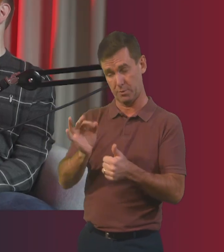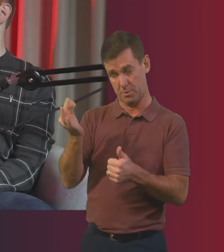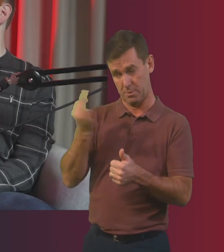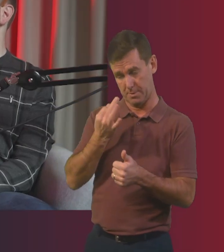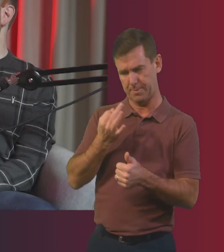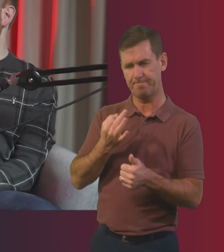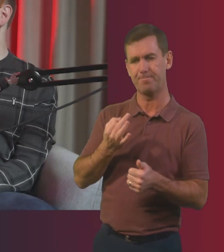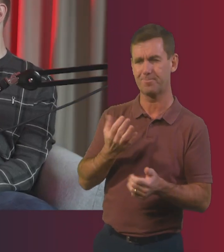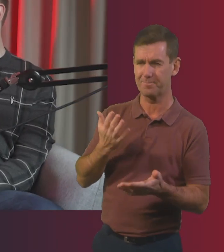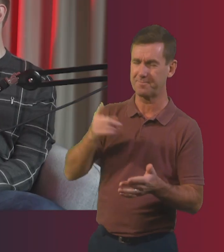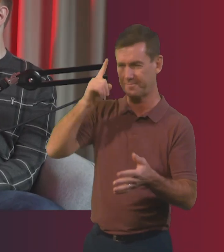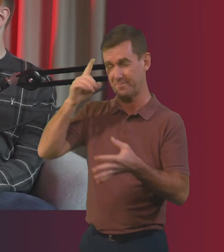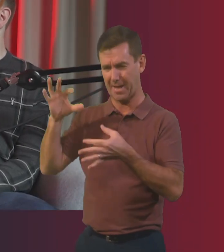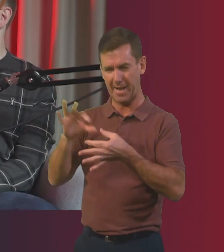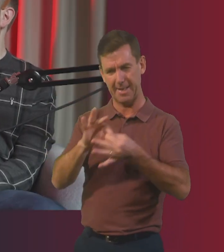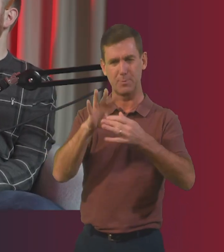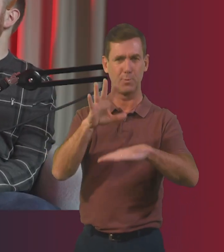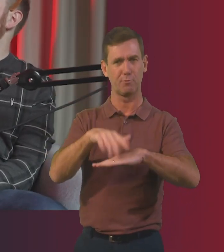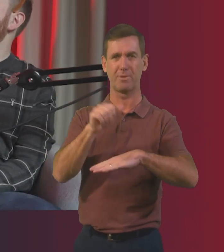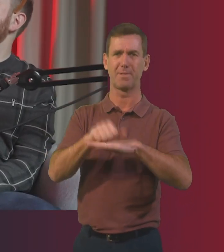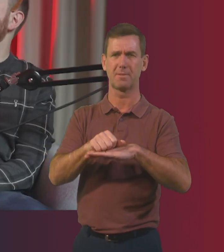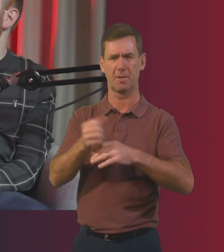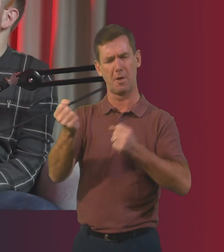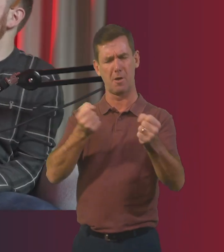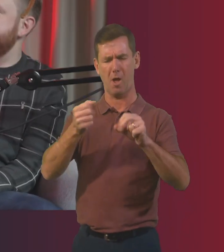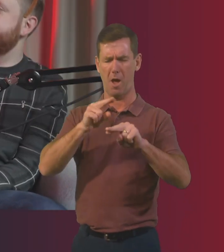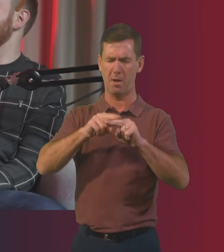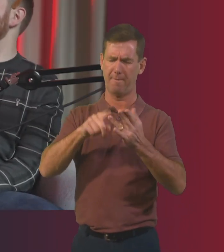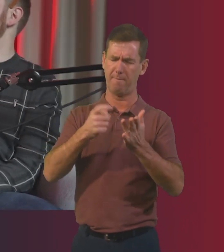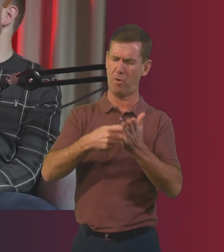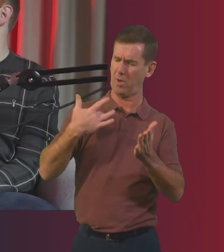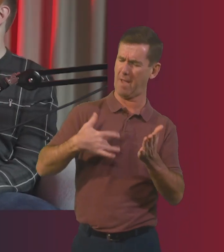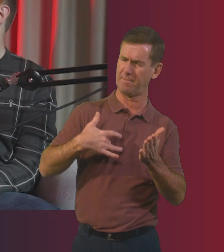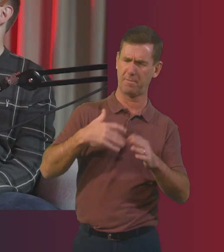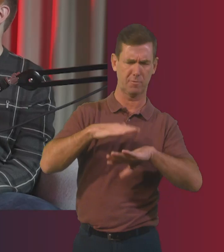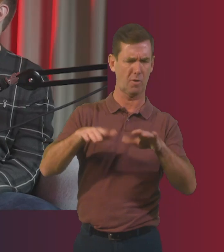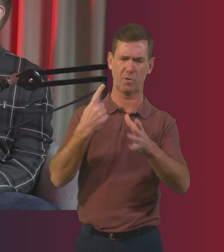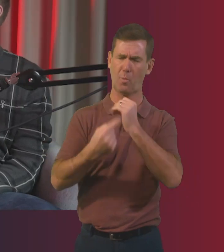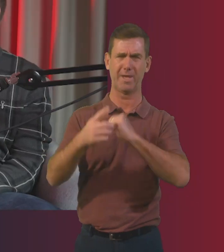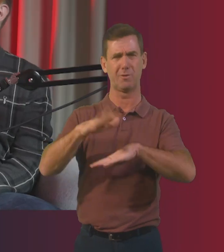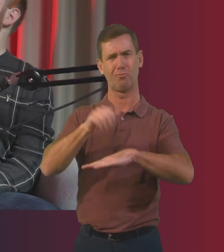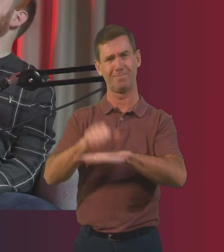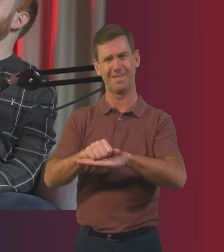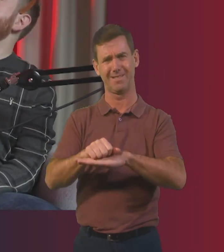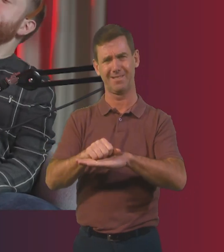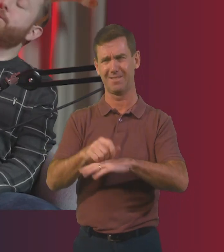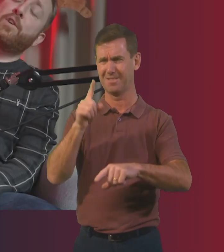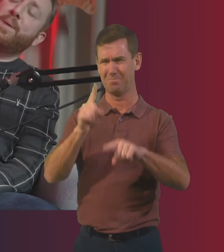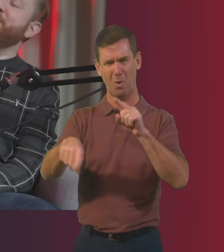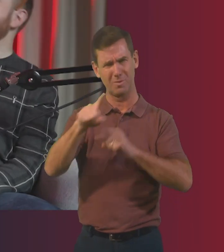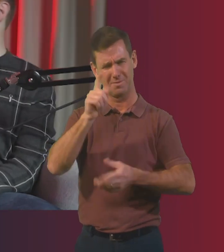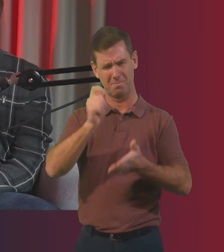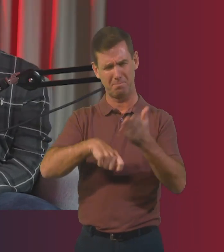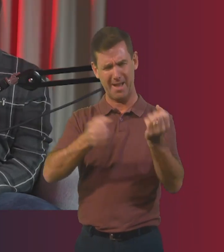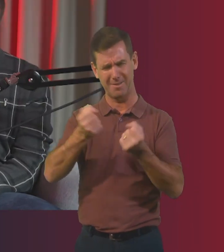A real tenuous link to Christmas. I'm saying cars for life, not just for Christmas. Of course, most people don't actually get their cars at Christmas. But the point is, there are a lot